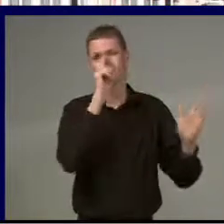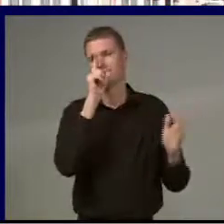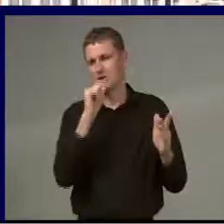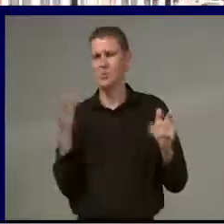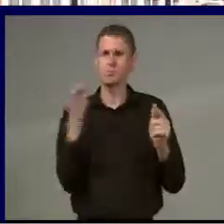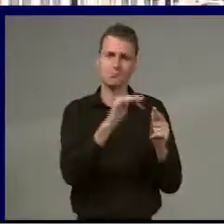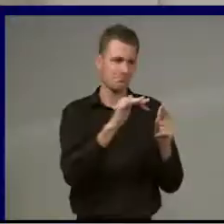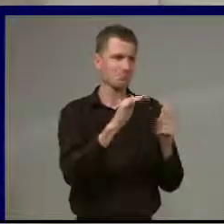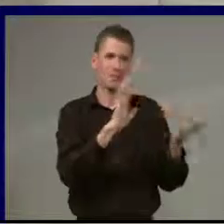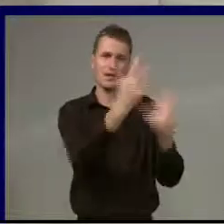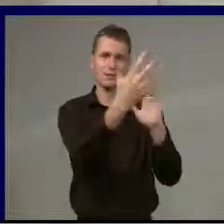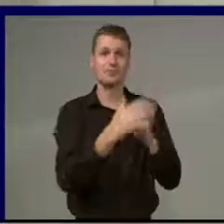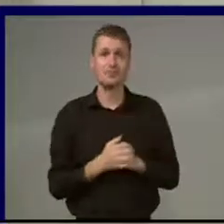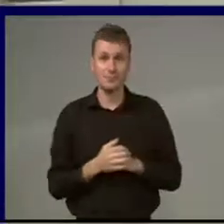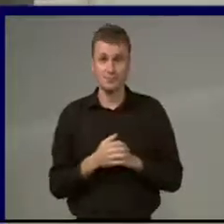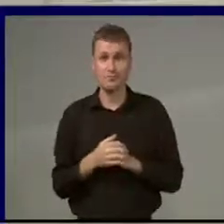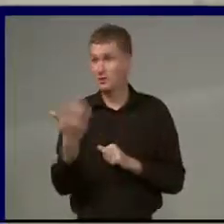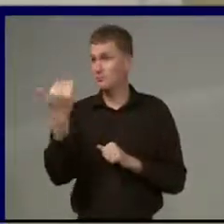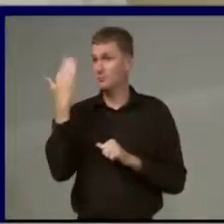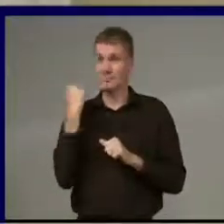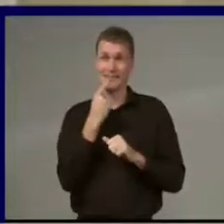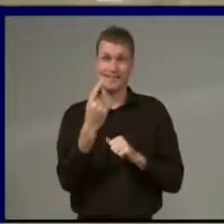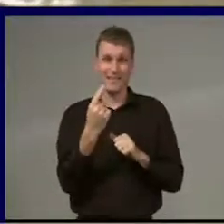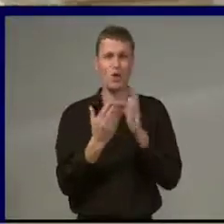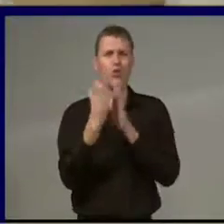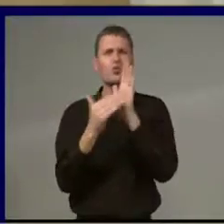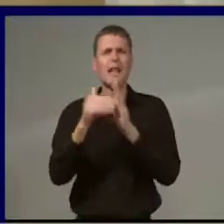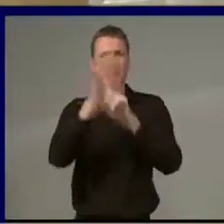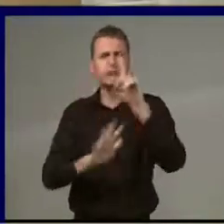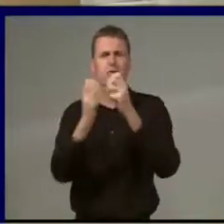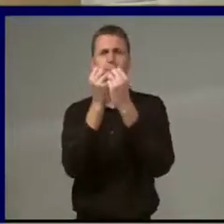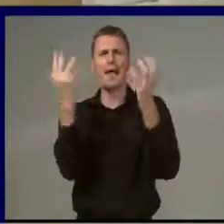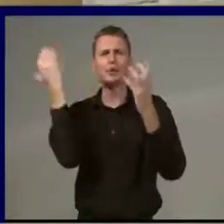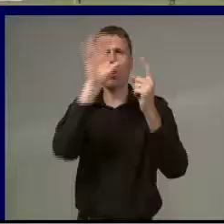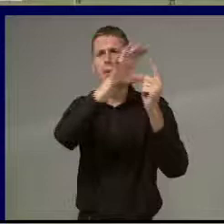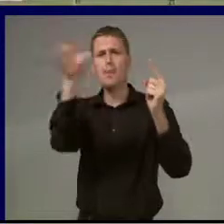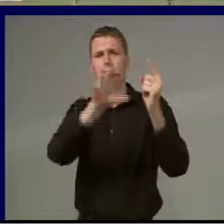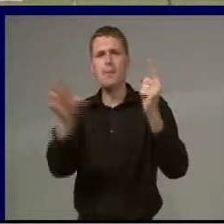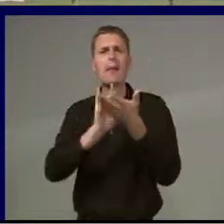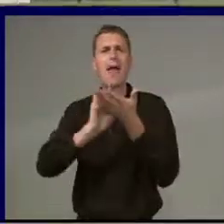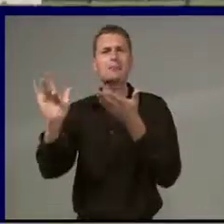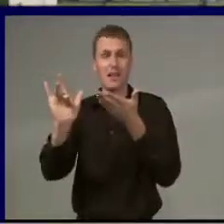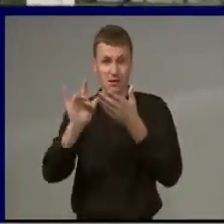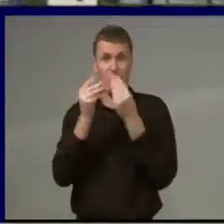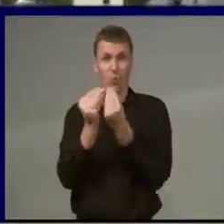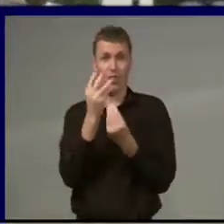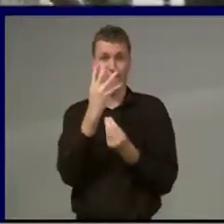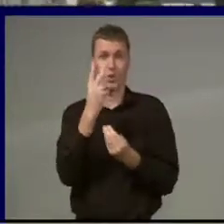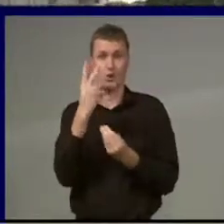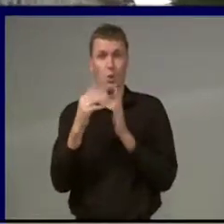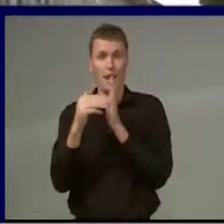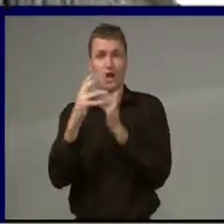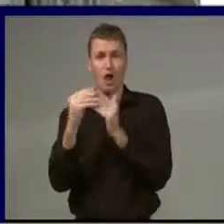schools collectively worth more than $42 million were sitting empty around the country. The New Zealand Herald reported that one of